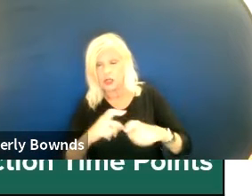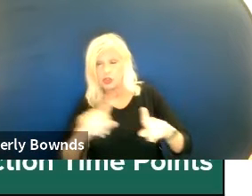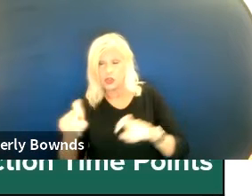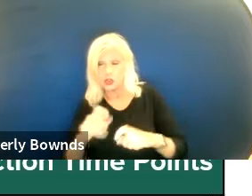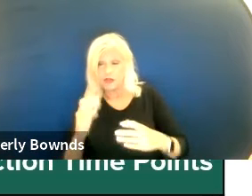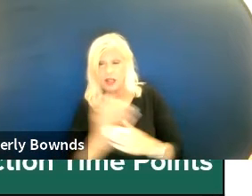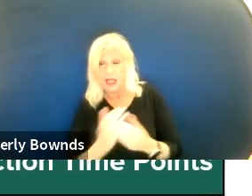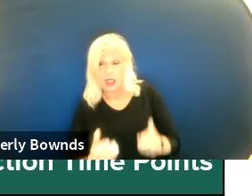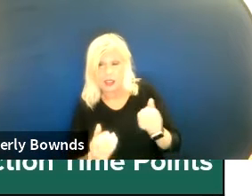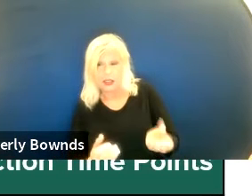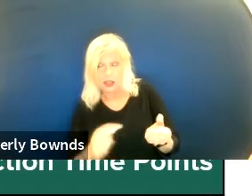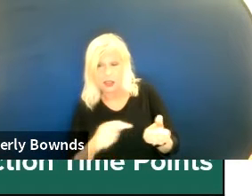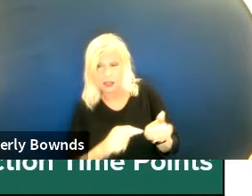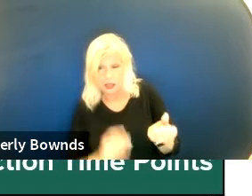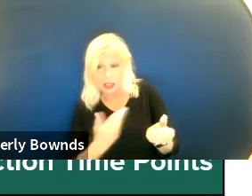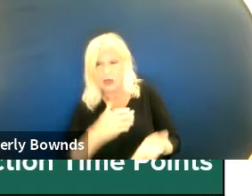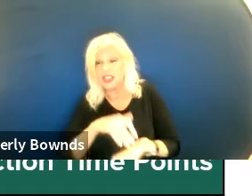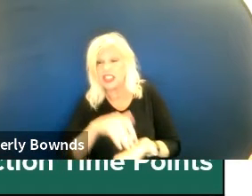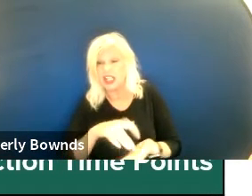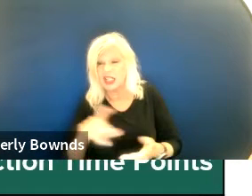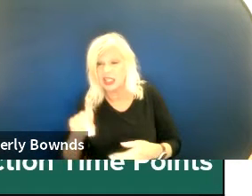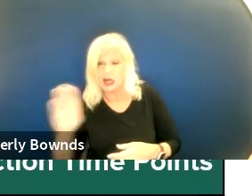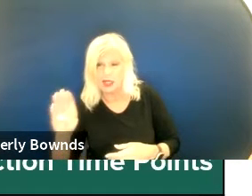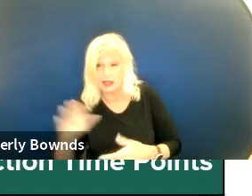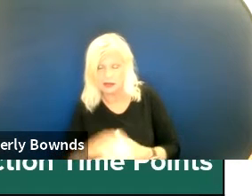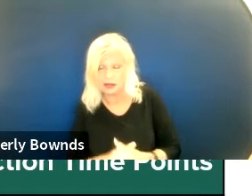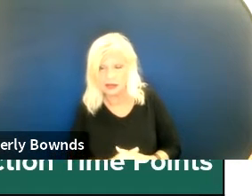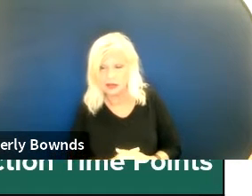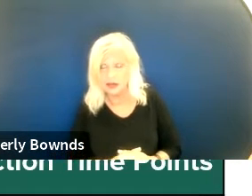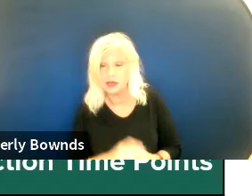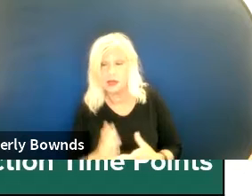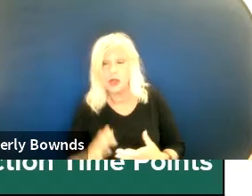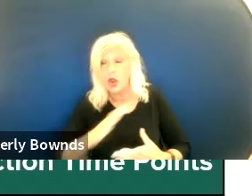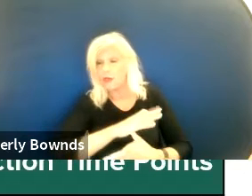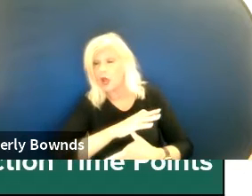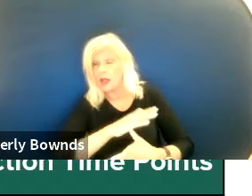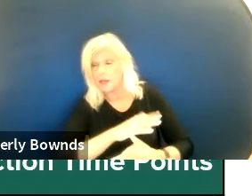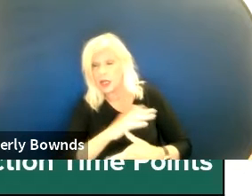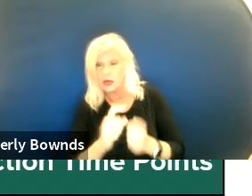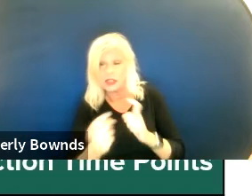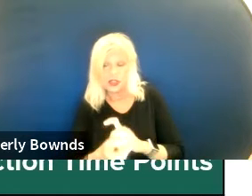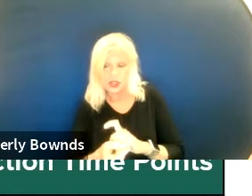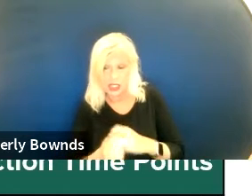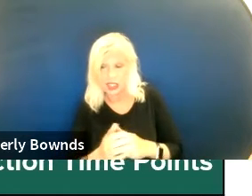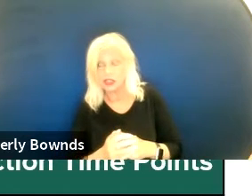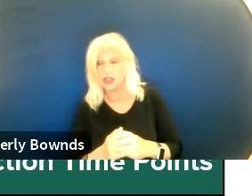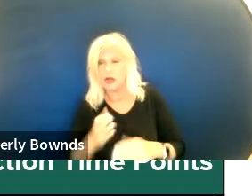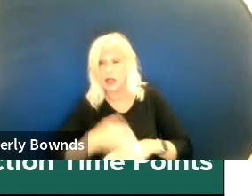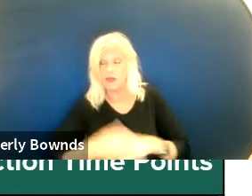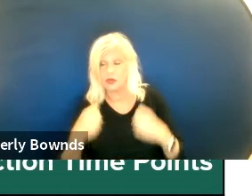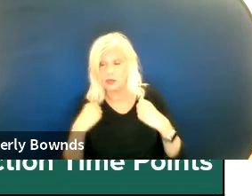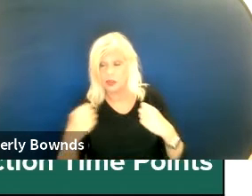through RERCREC, which is our study database. The primary outcome is change in physical activity post-intervention,